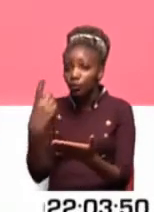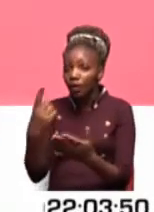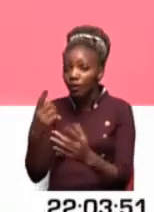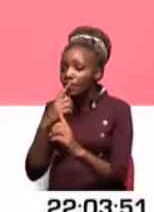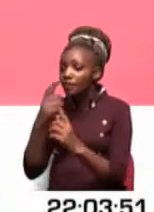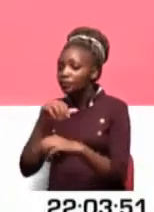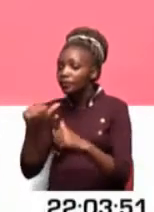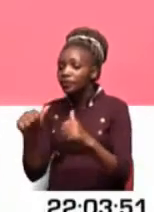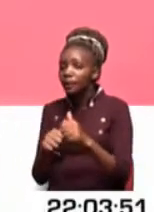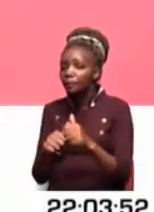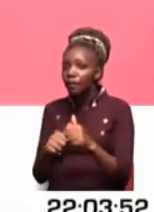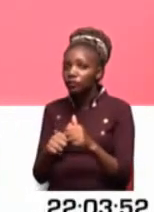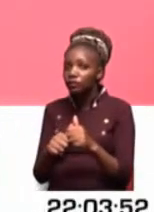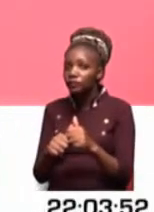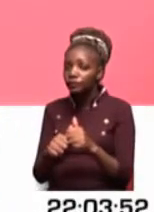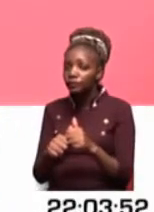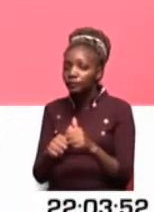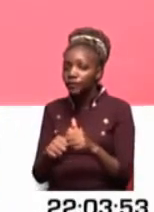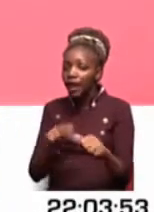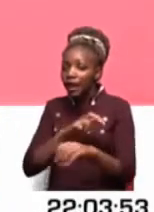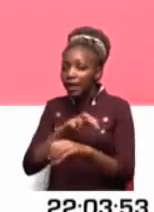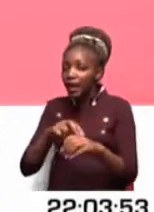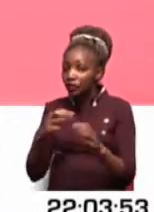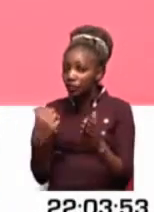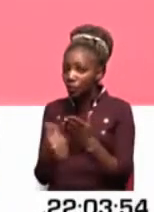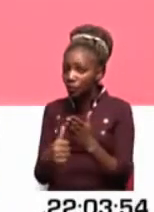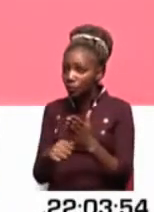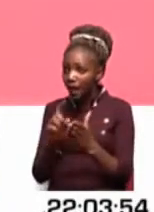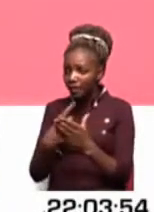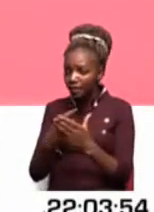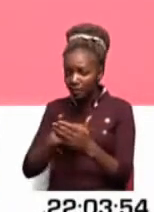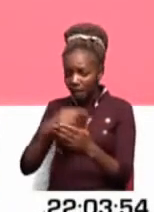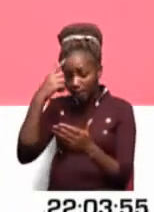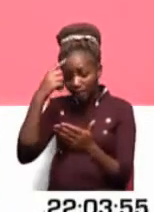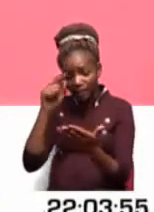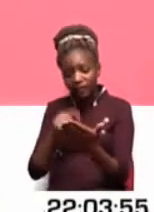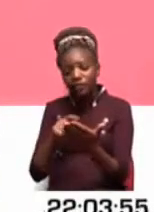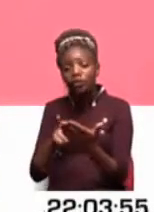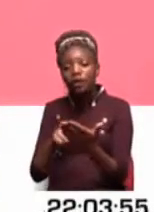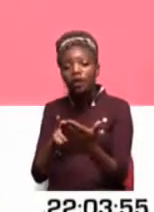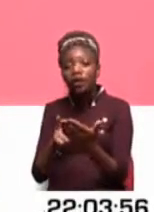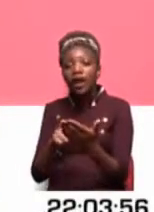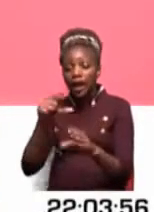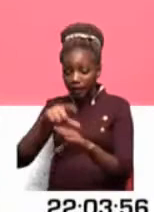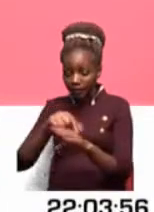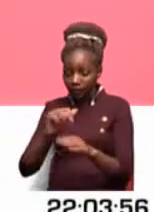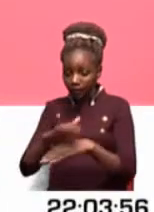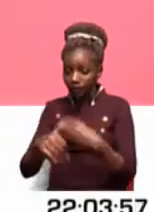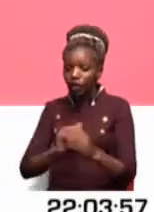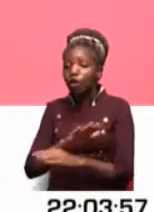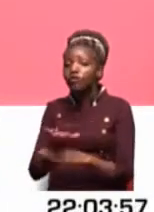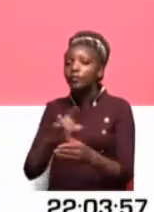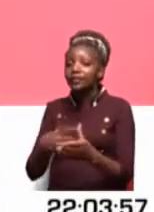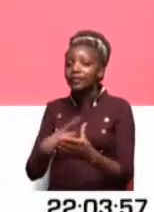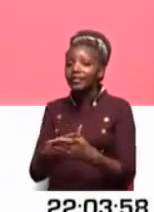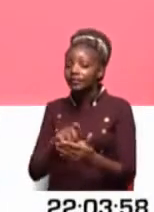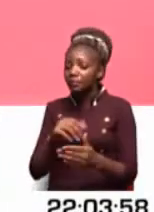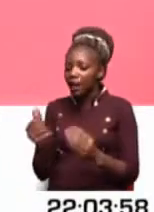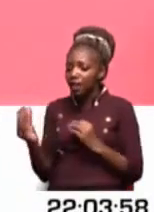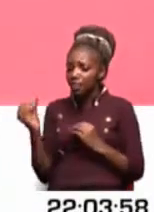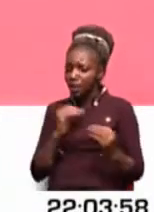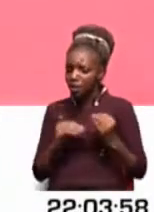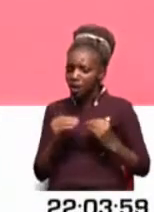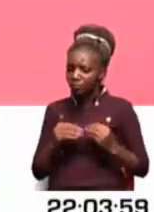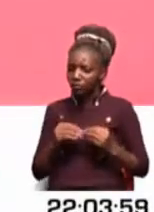of national ethos. Mm-hmm. And I'm thinking that underpins even the elephant you say in the room and all these other corruption allegations and